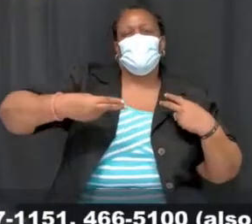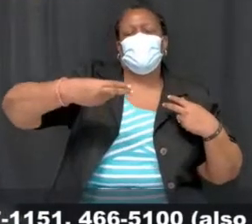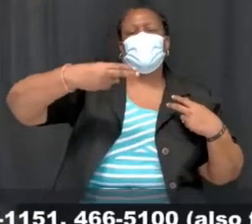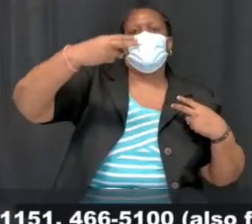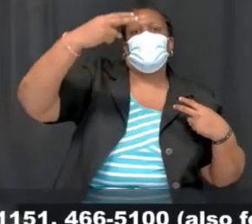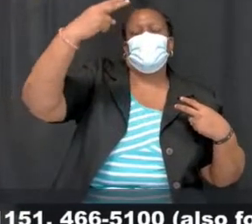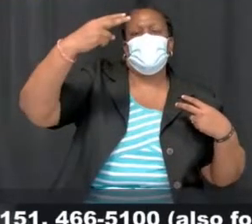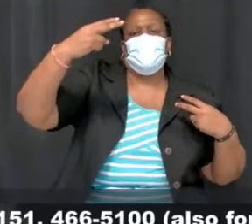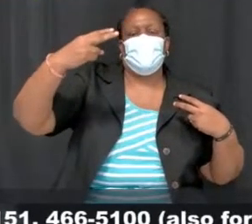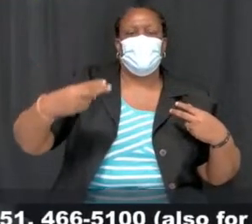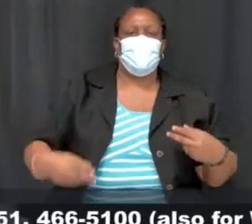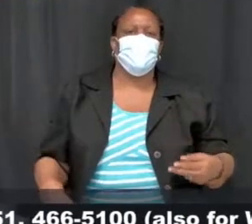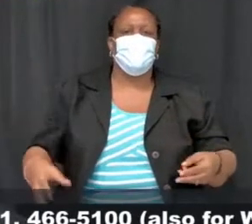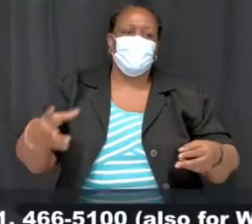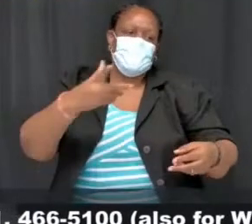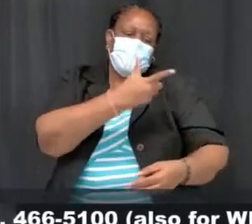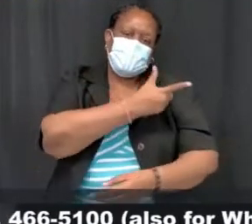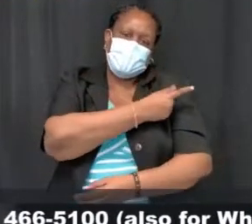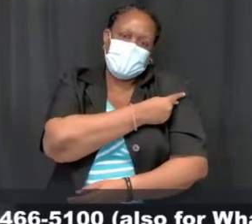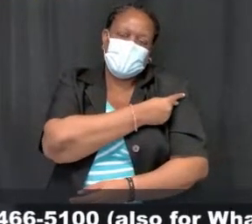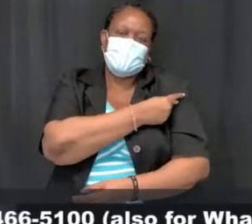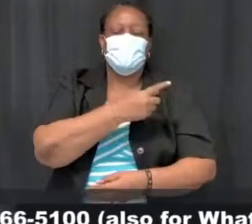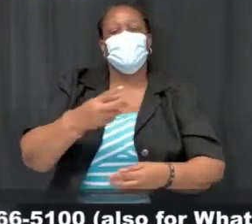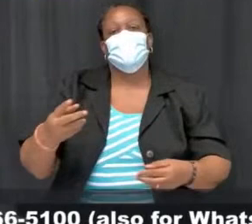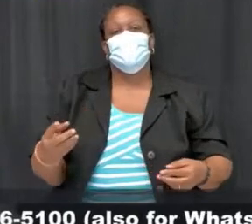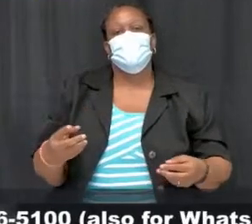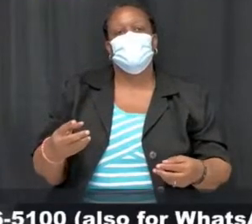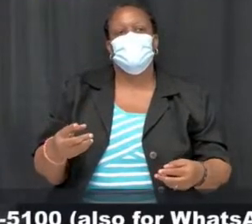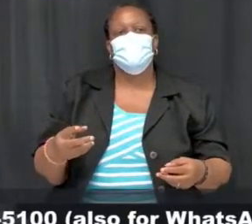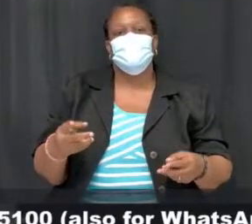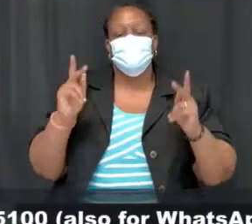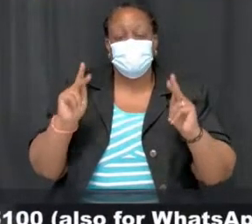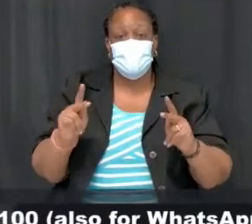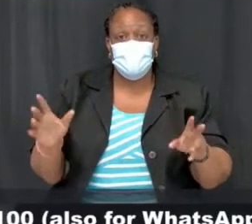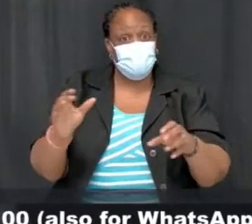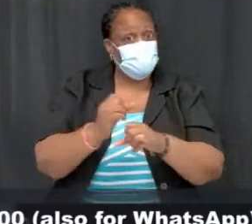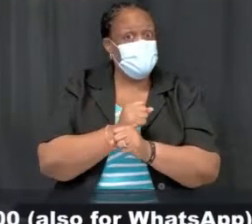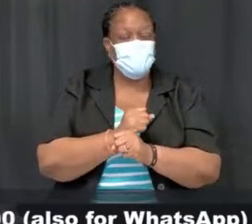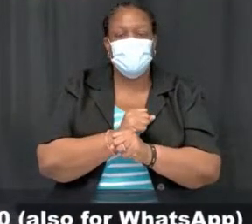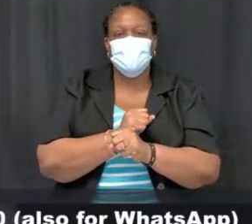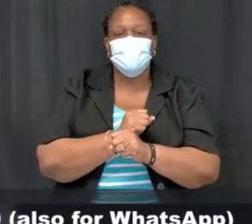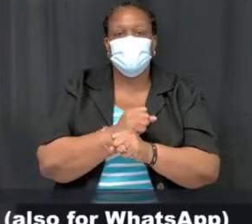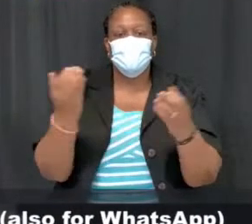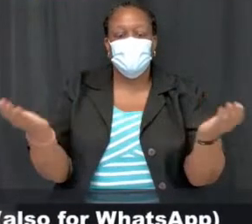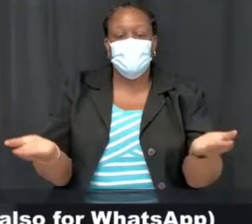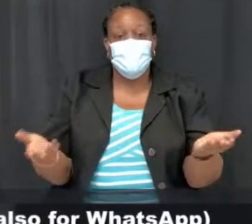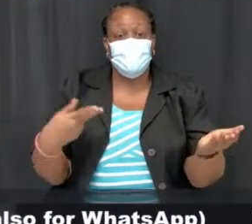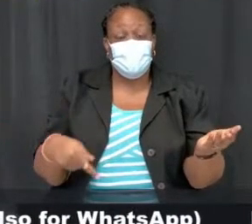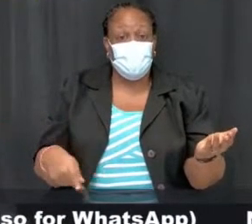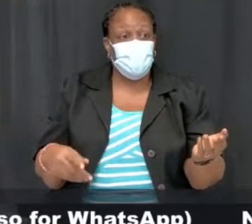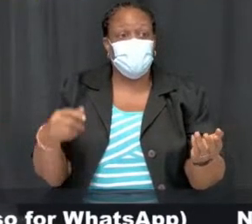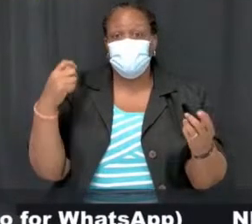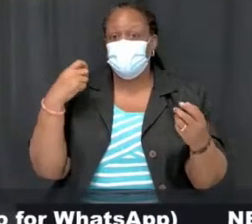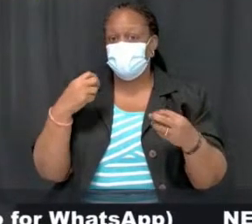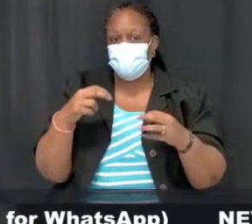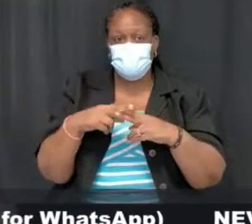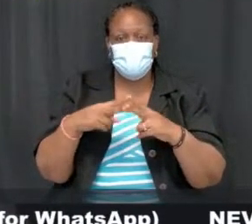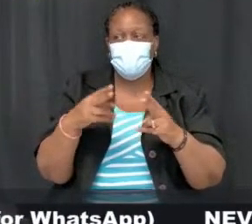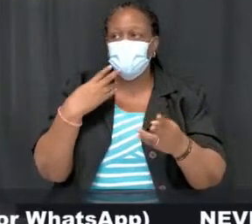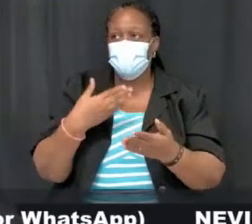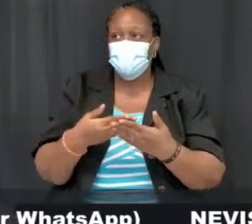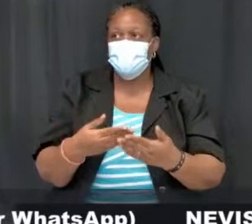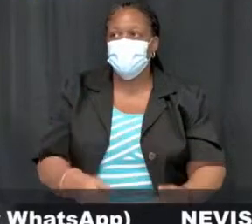among adults in the region, if not the world. Just last week, the US celebrated